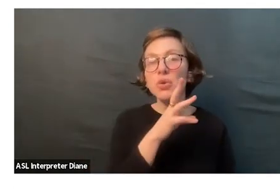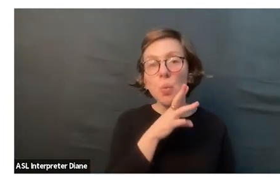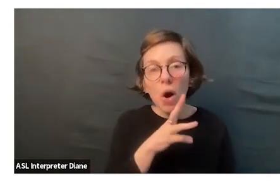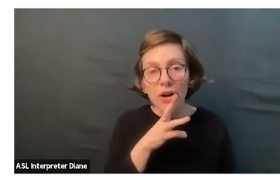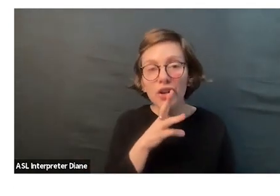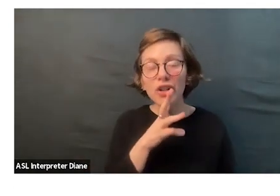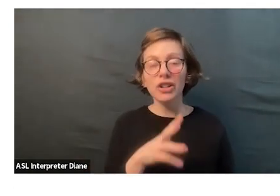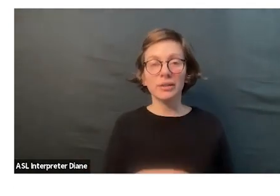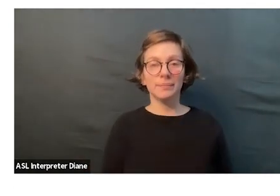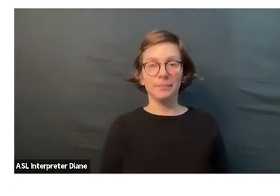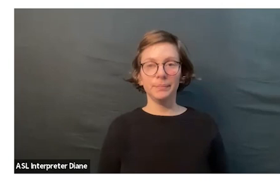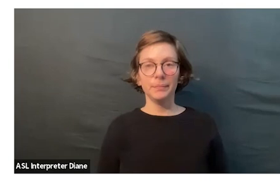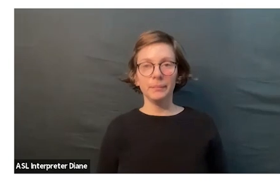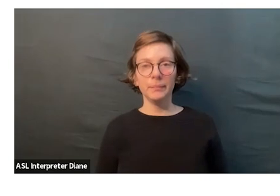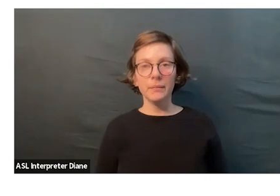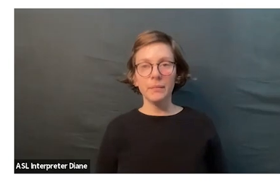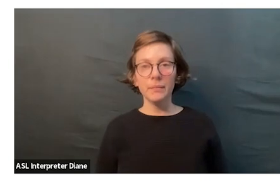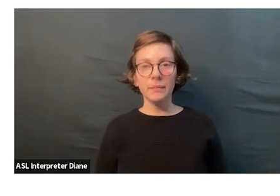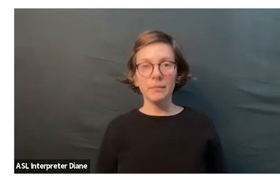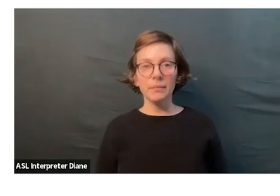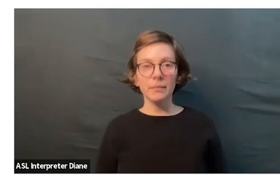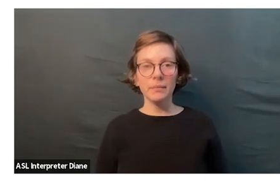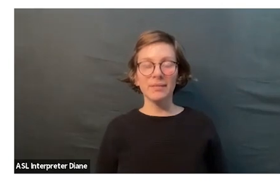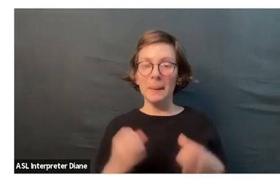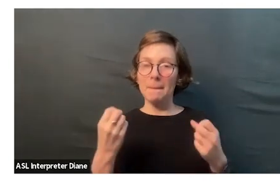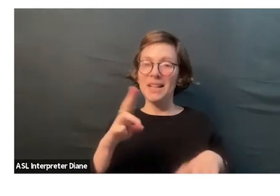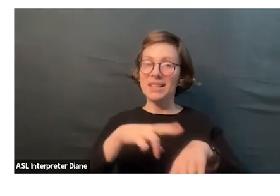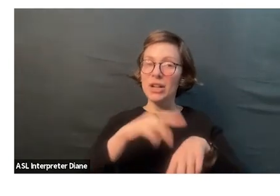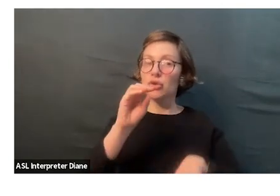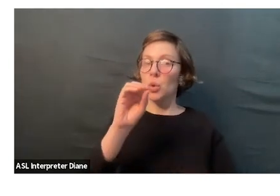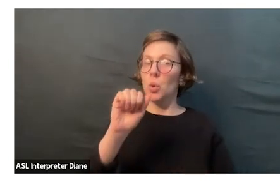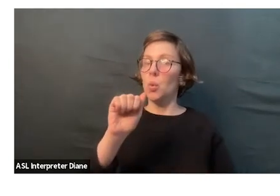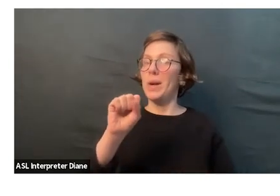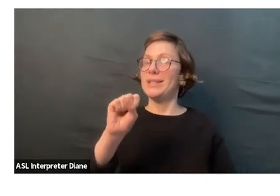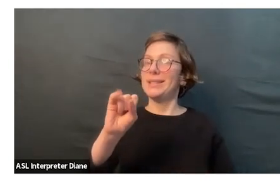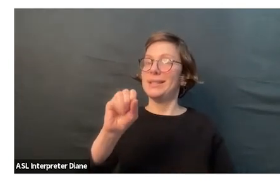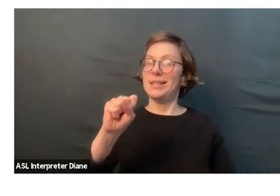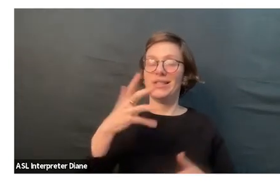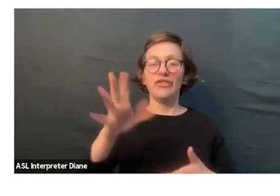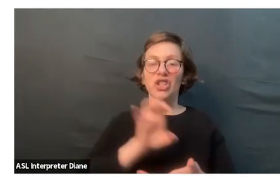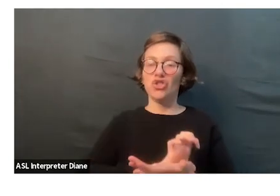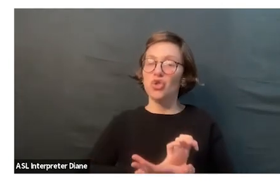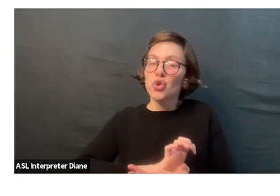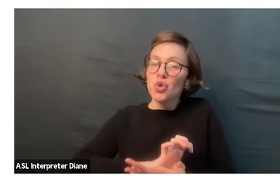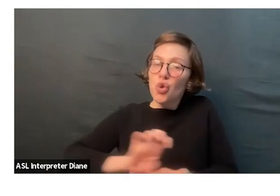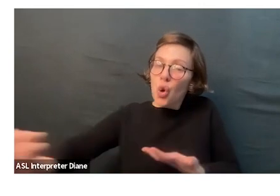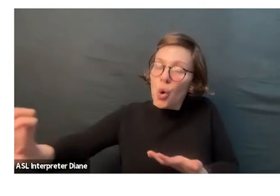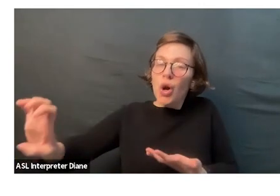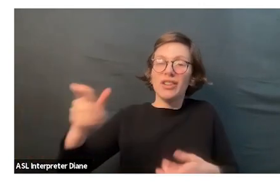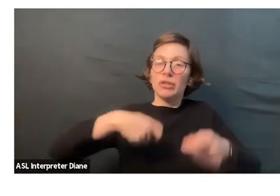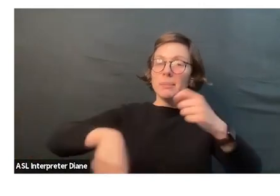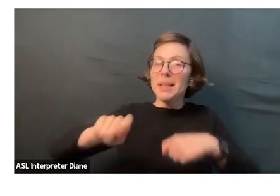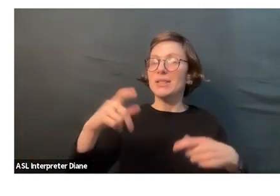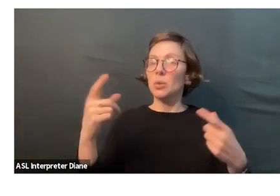Indigenous loss as environmental catastrophe is important here. There's a writer named Abdulrahman Munif, who I actually work on. He wrote